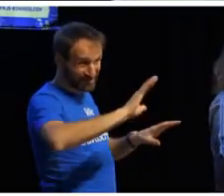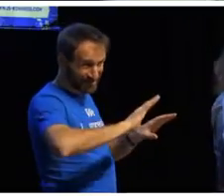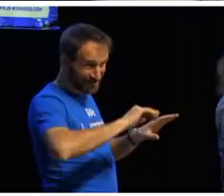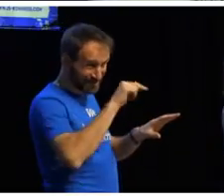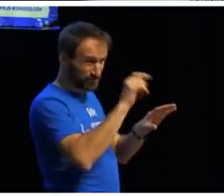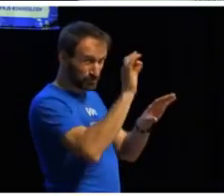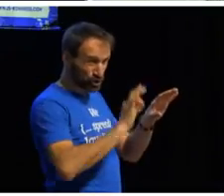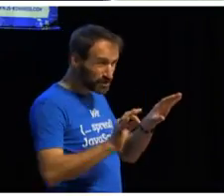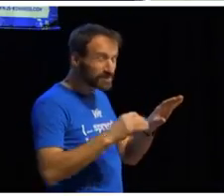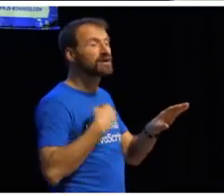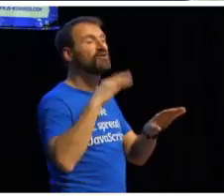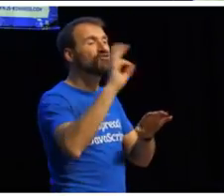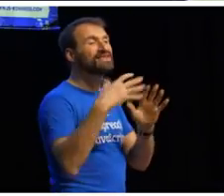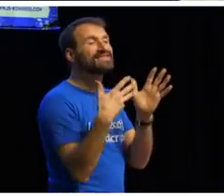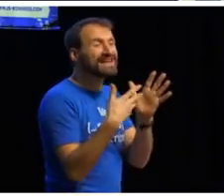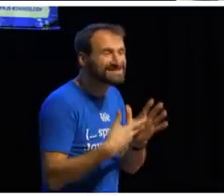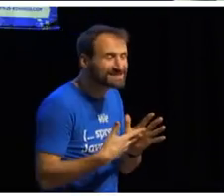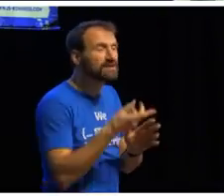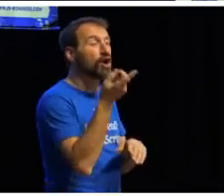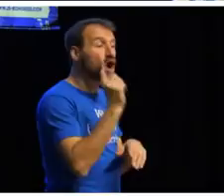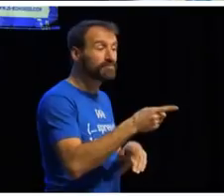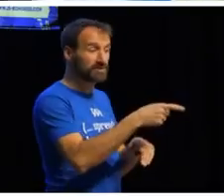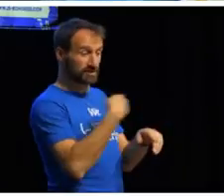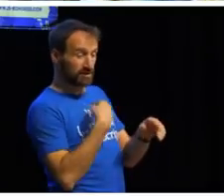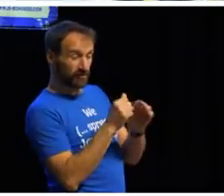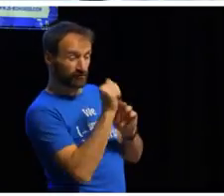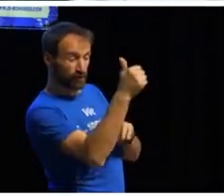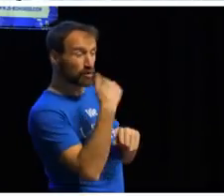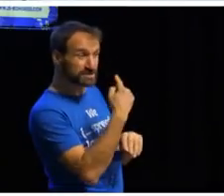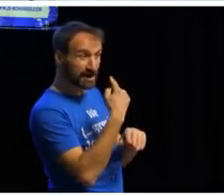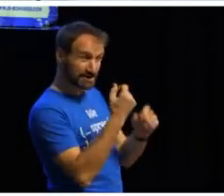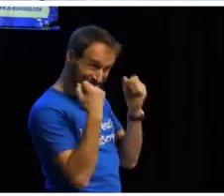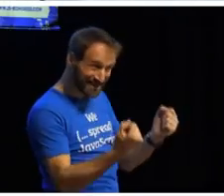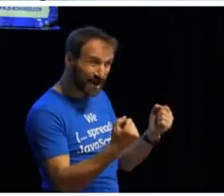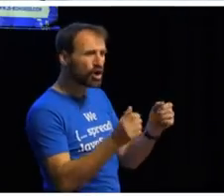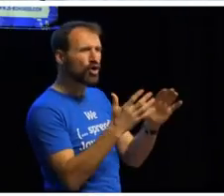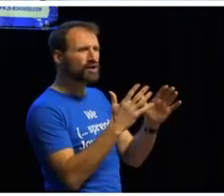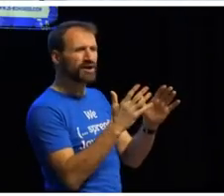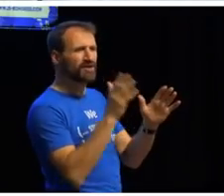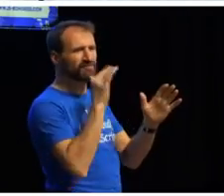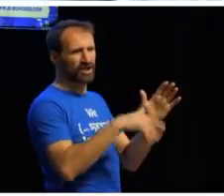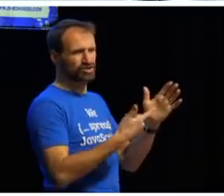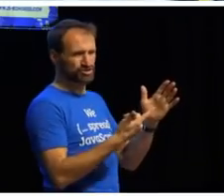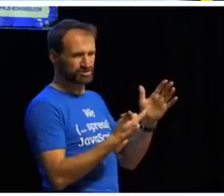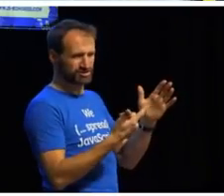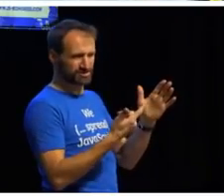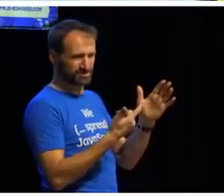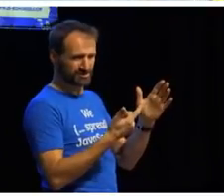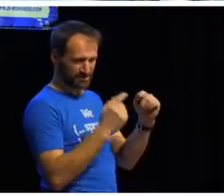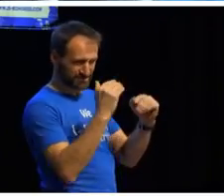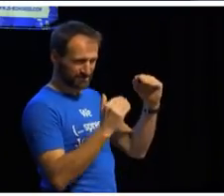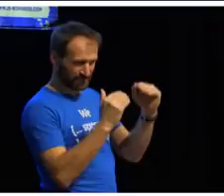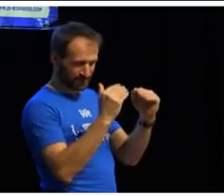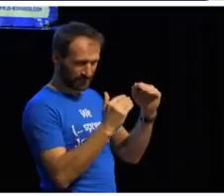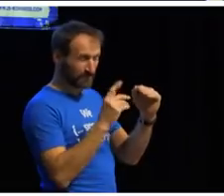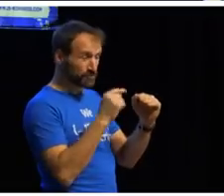whole idea of the thing is that I can later predict points that I have not seen before. And if it is very good at the point